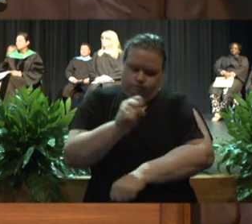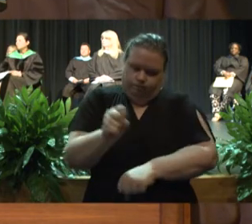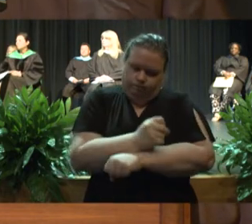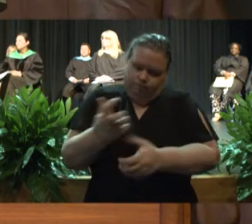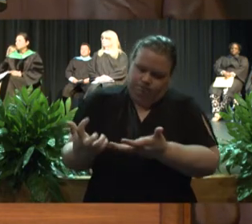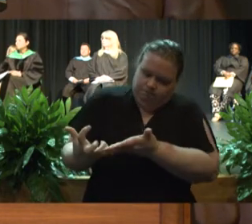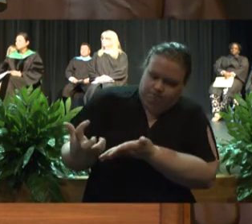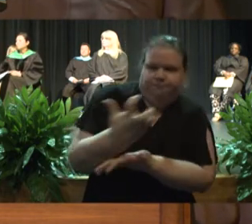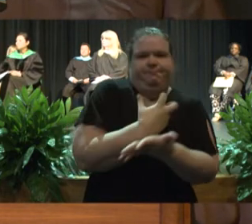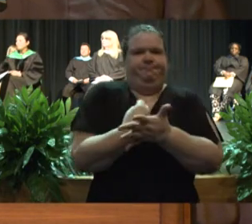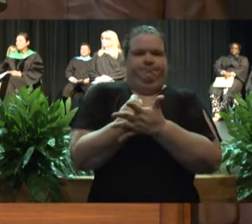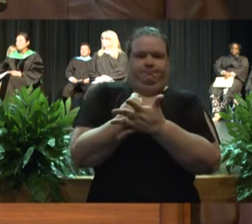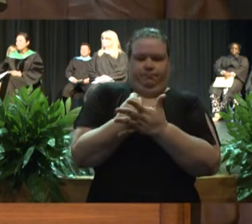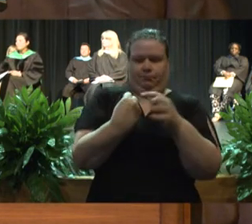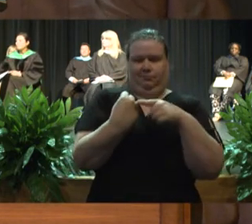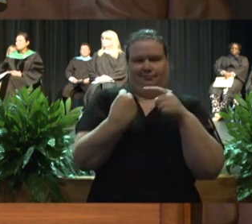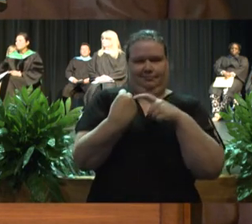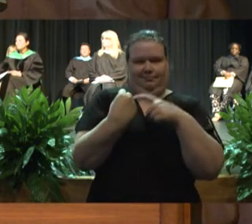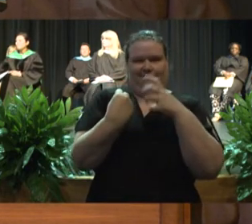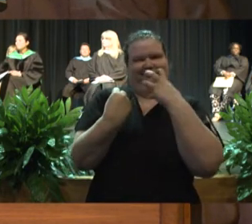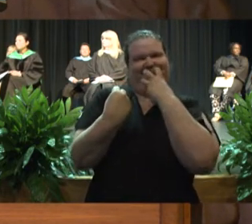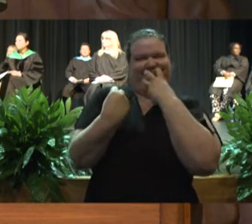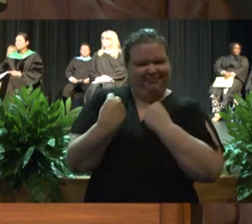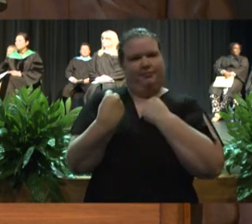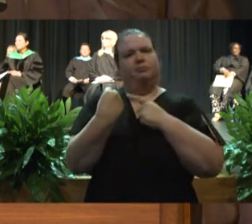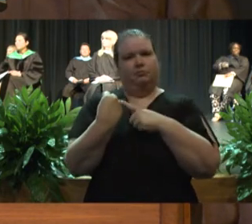is why it's valued the most.